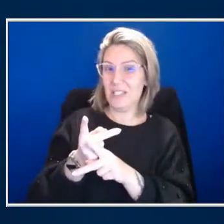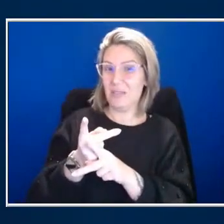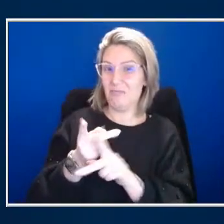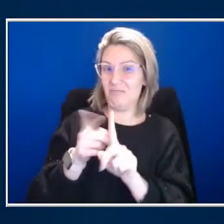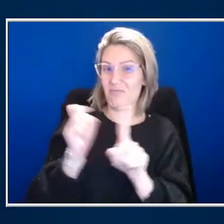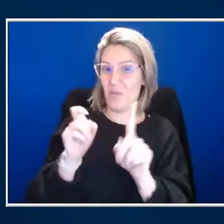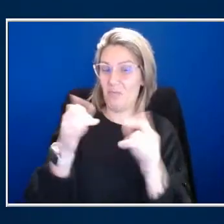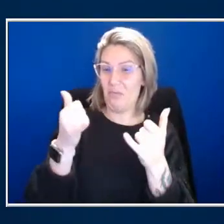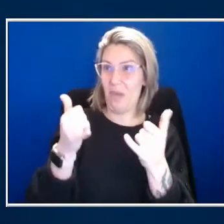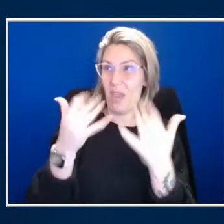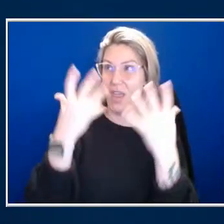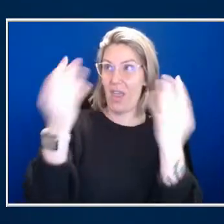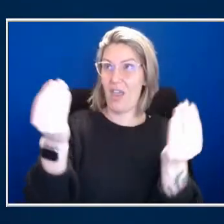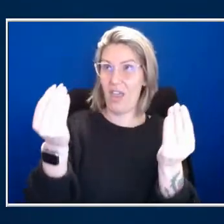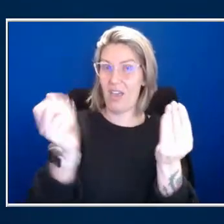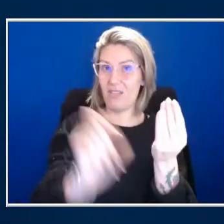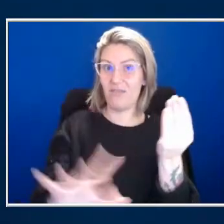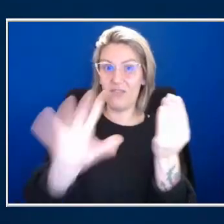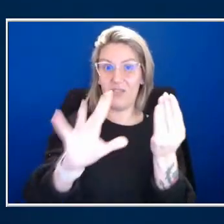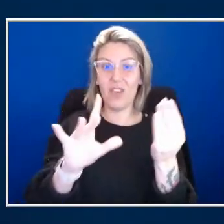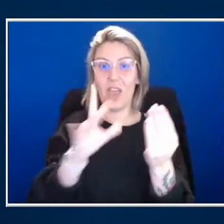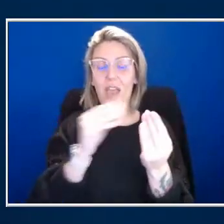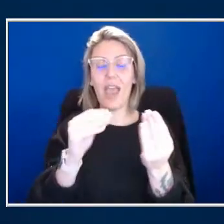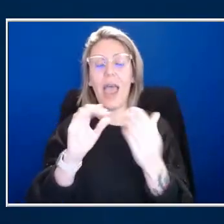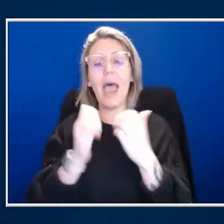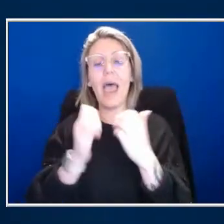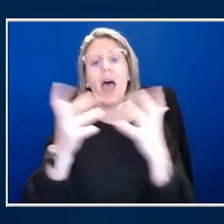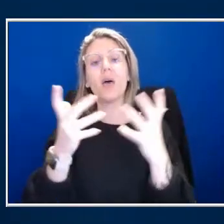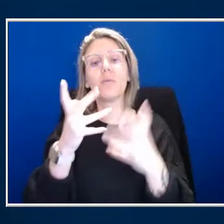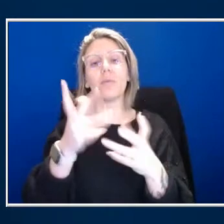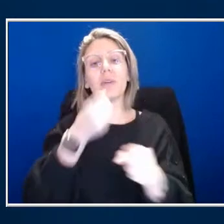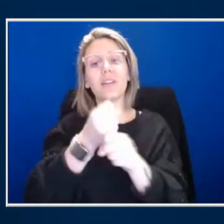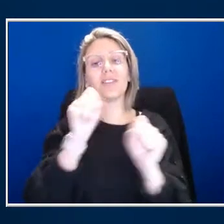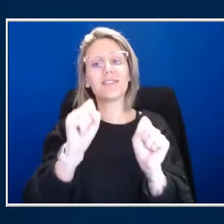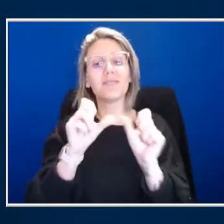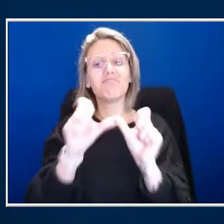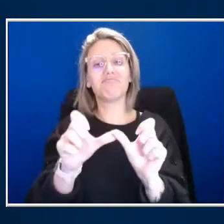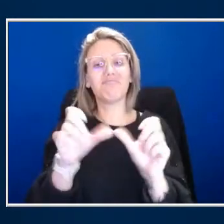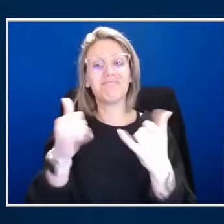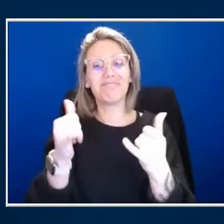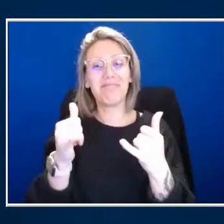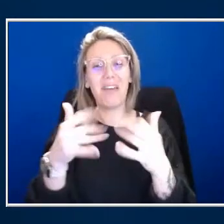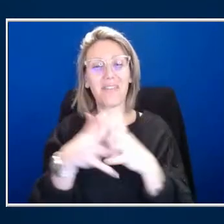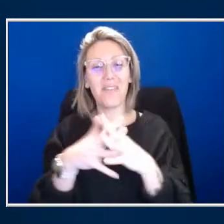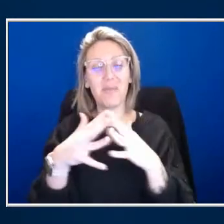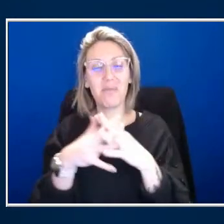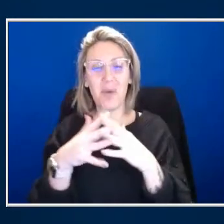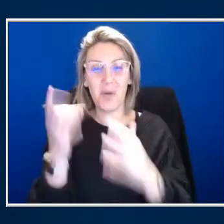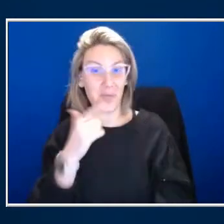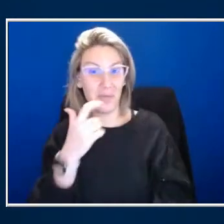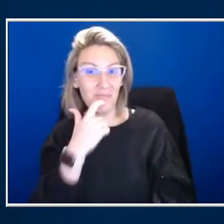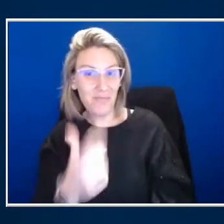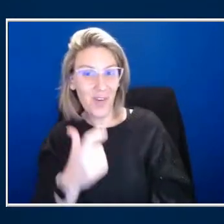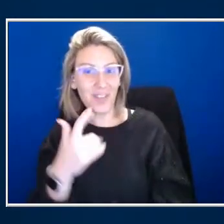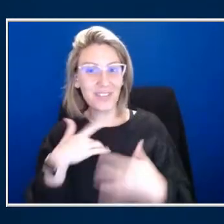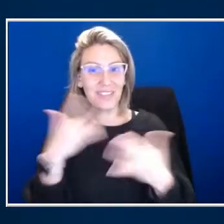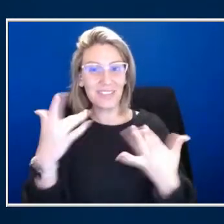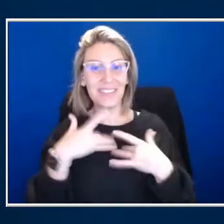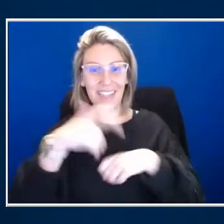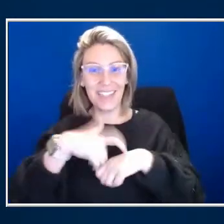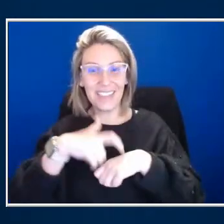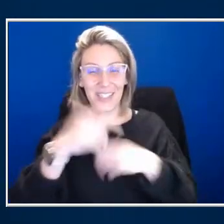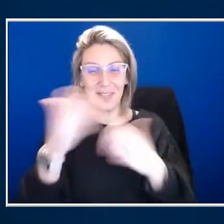longevity. How many years can they stay at the top of their game? So we'll be watching that. It's going to be a really exciting time here in Kansas City. Let's check